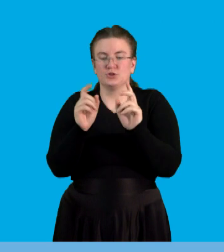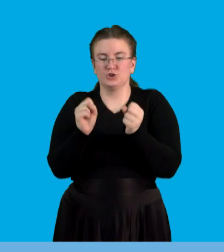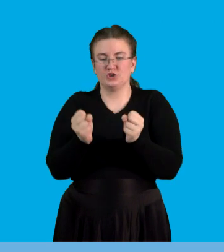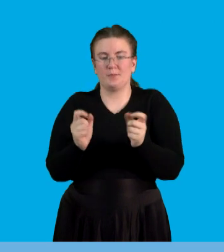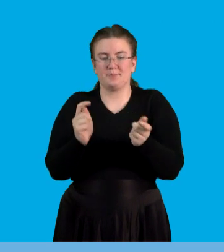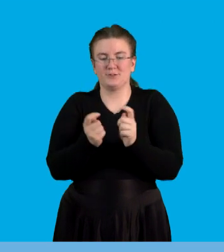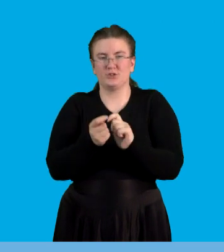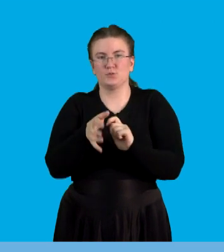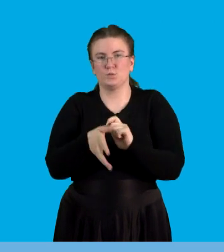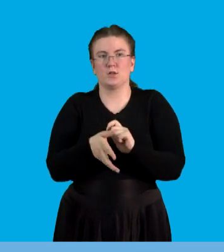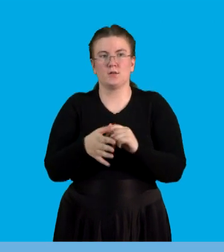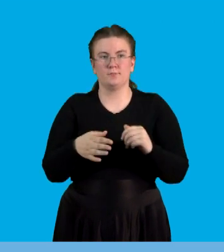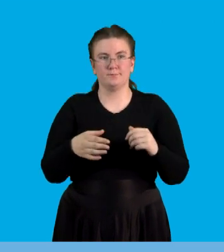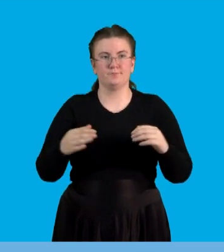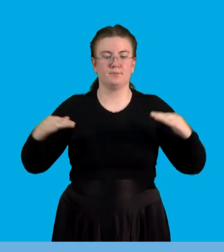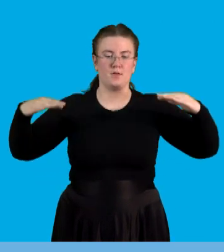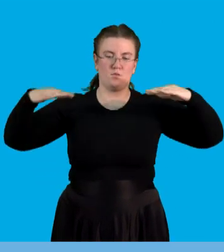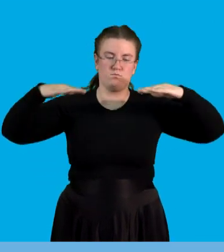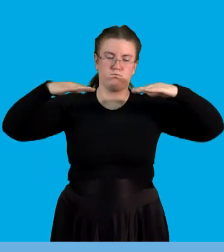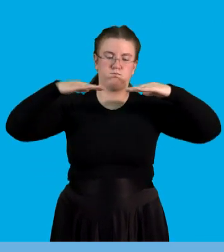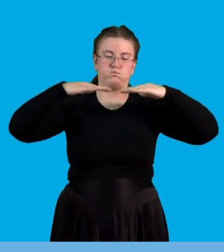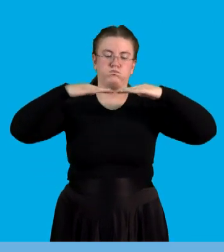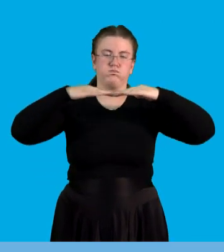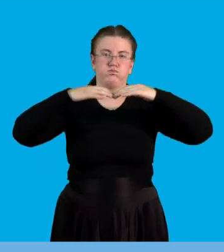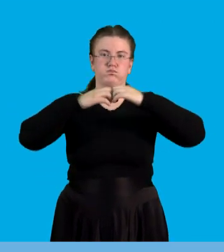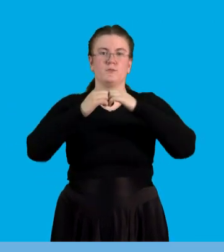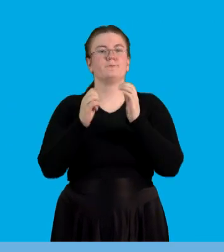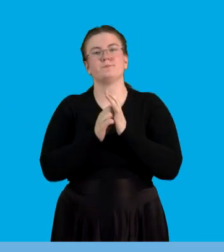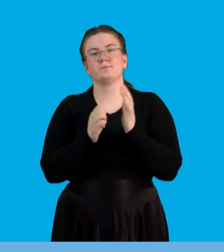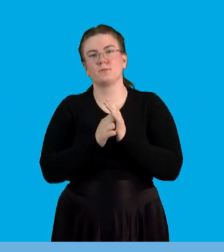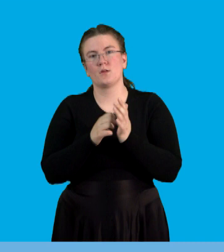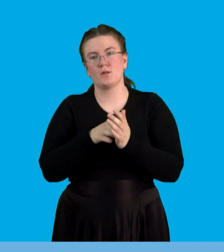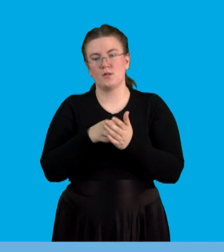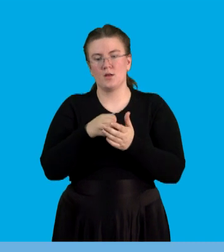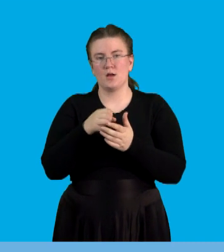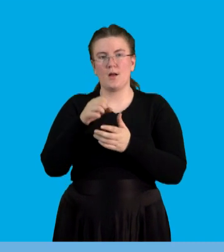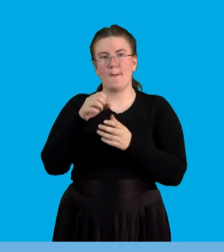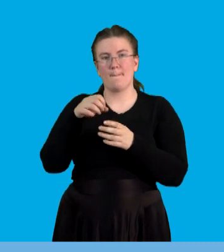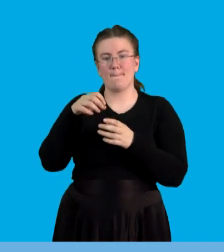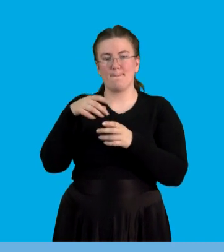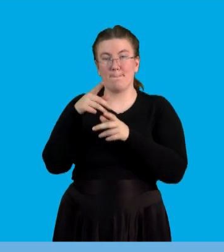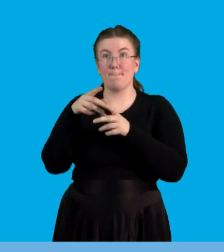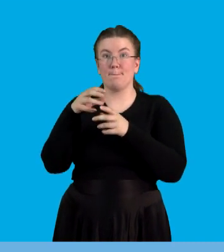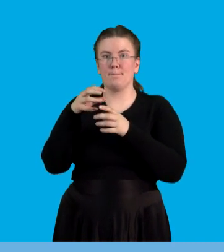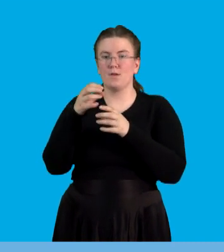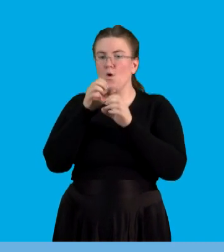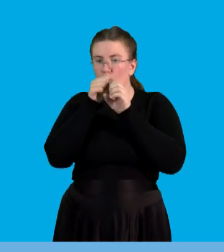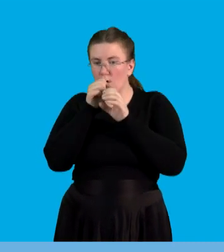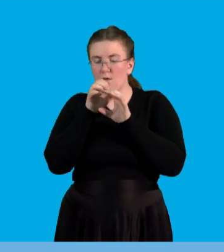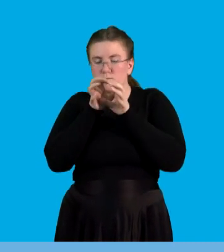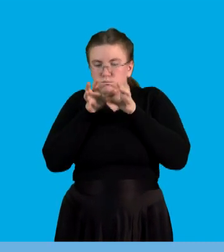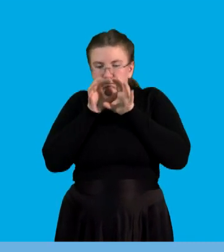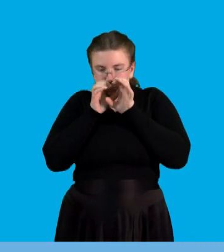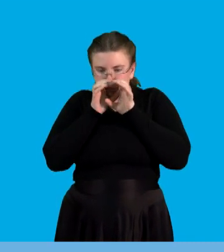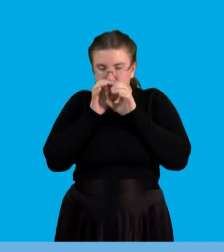changing its shape. So an object, for an example, a spring or a balloon that is compressed between one's hands